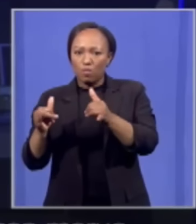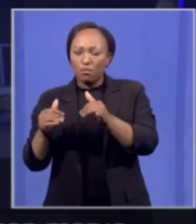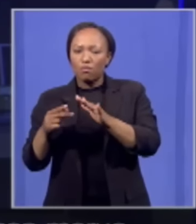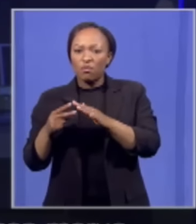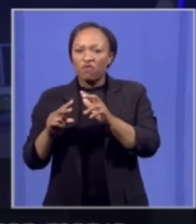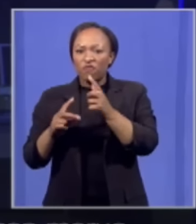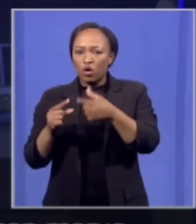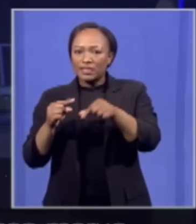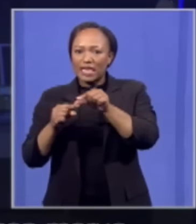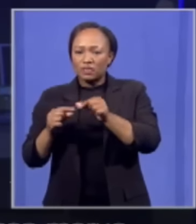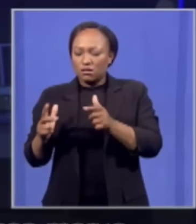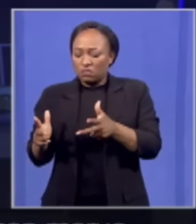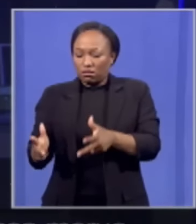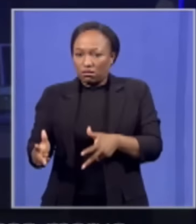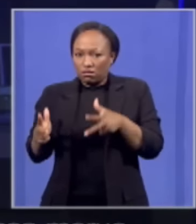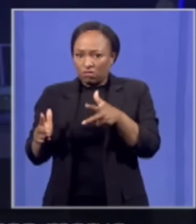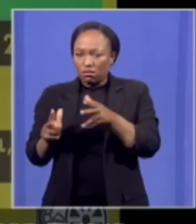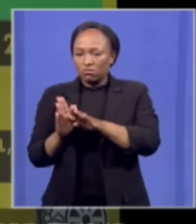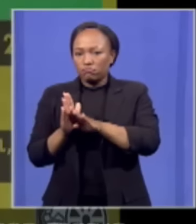ya Transnet.